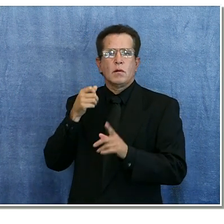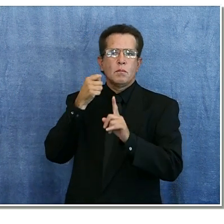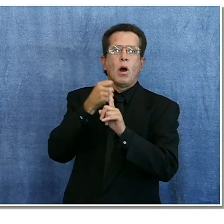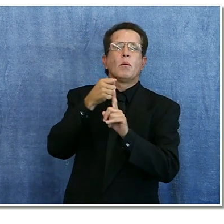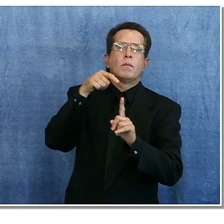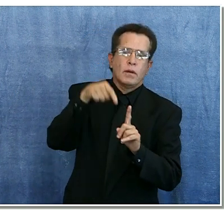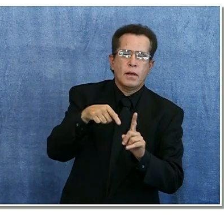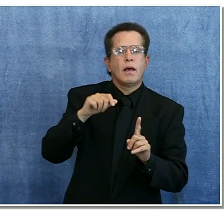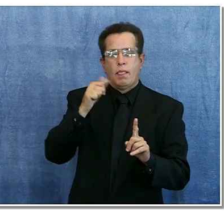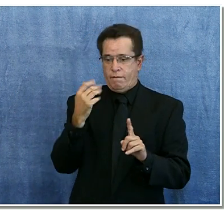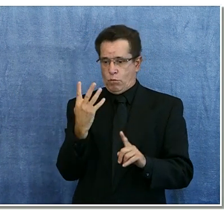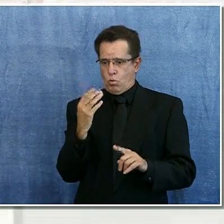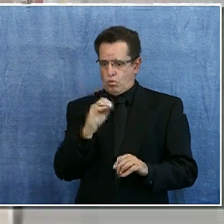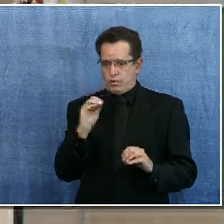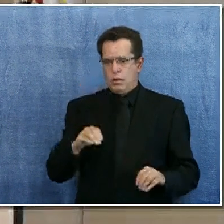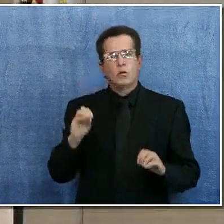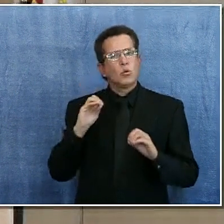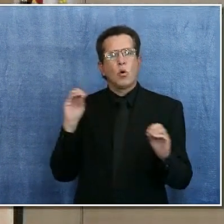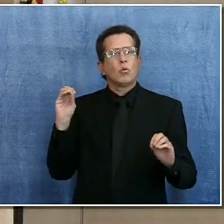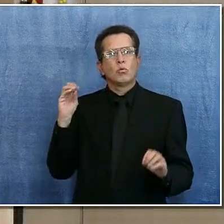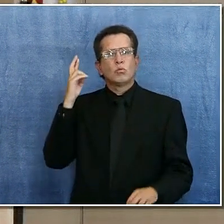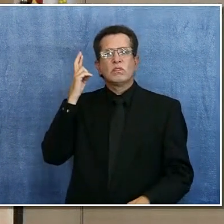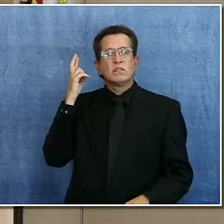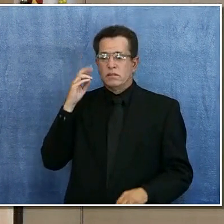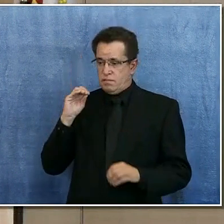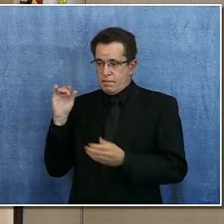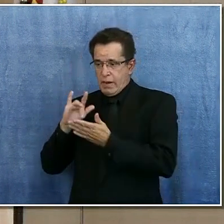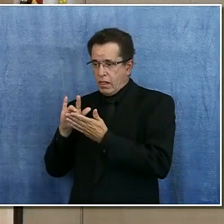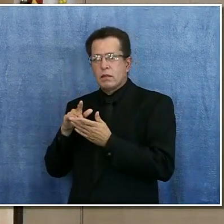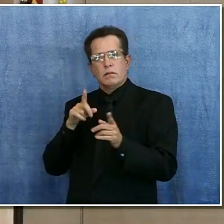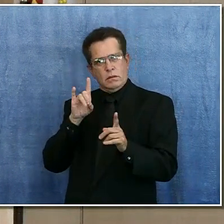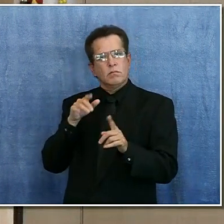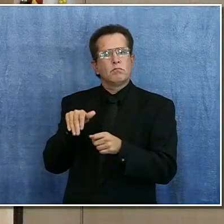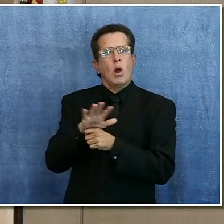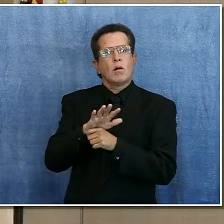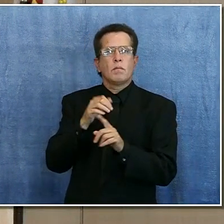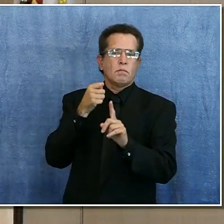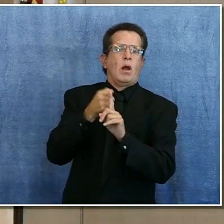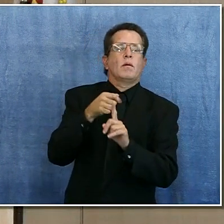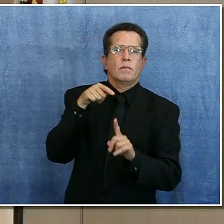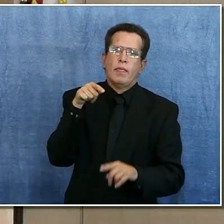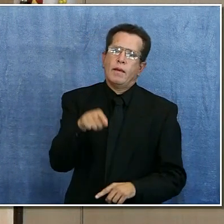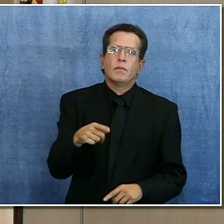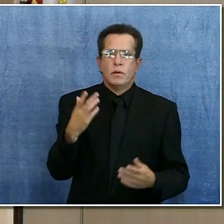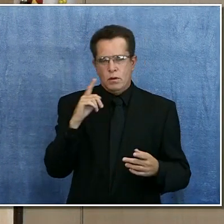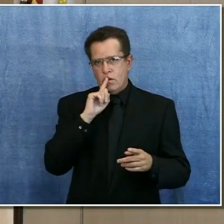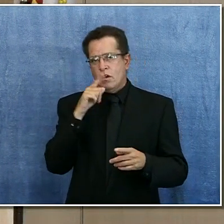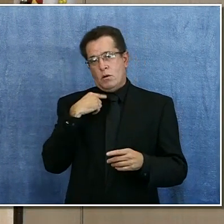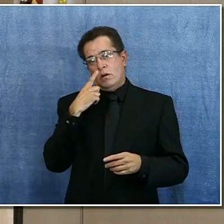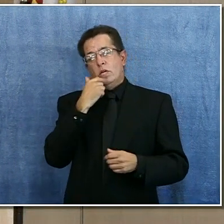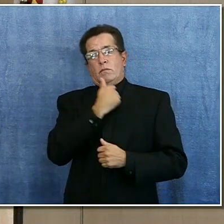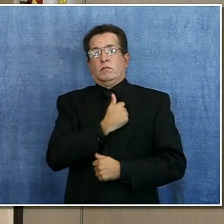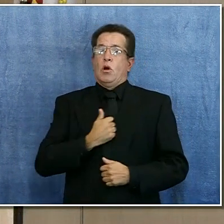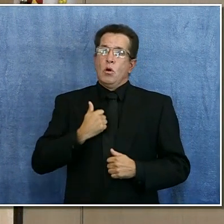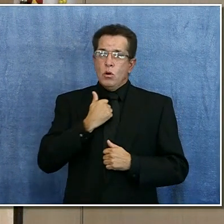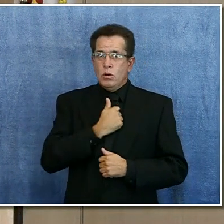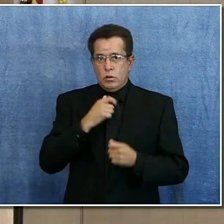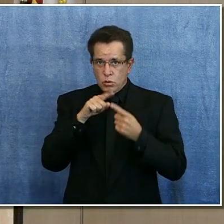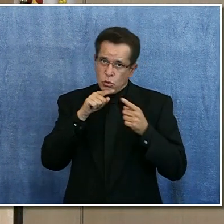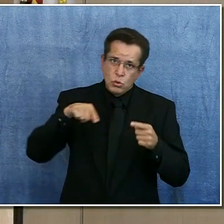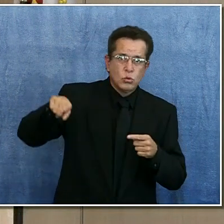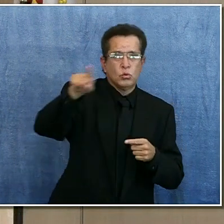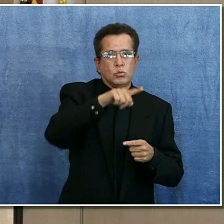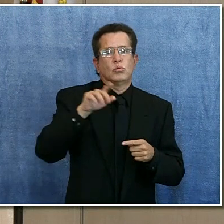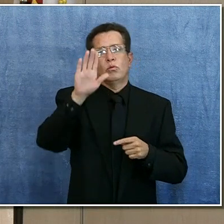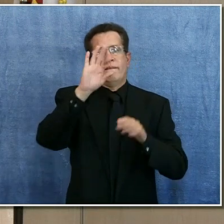not. And as always, our sincerest condolences and sympathies go out to the family and friends of those individuals